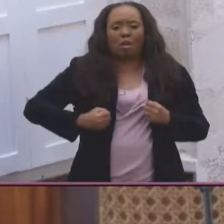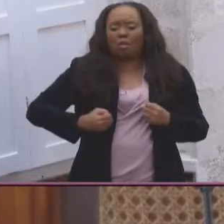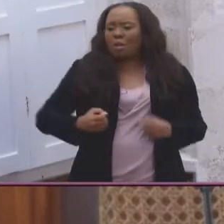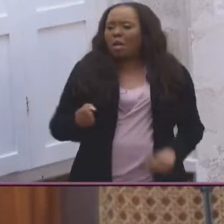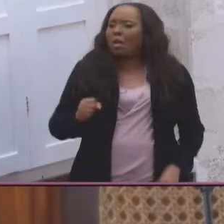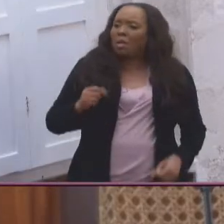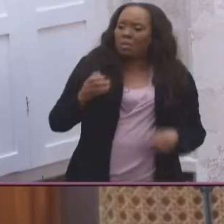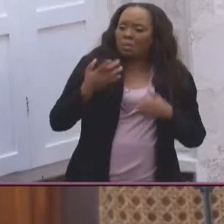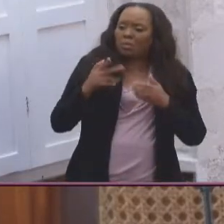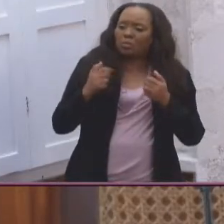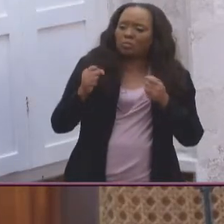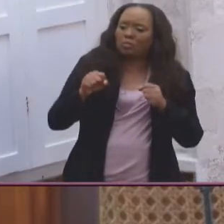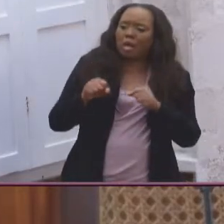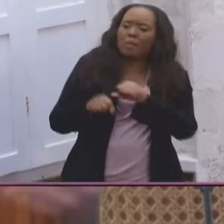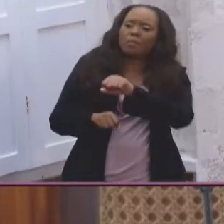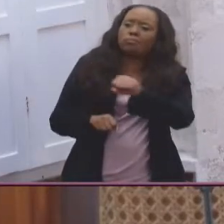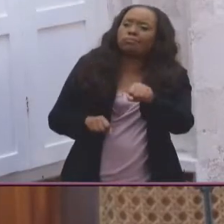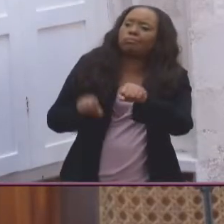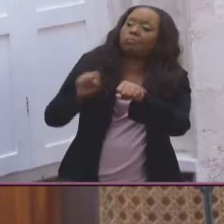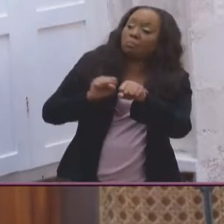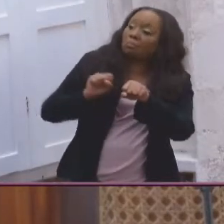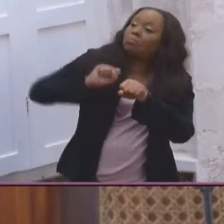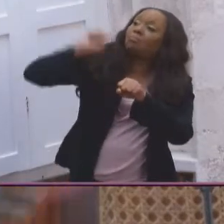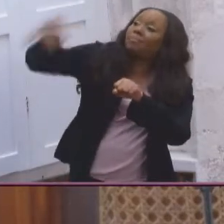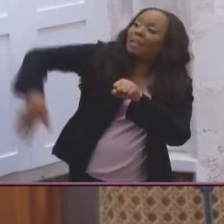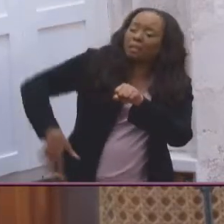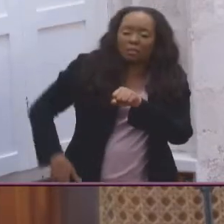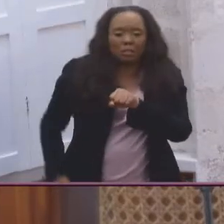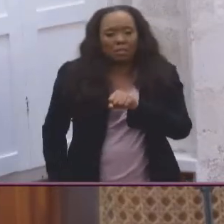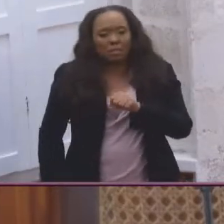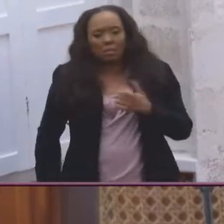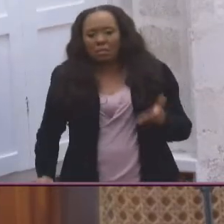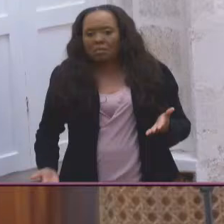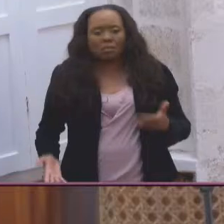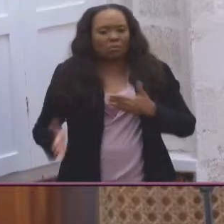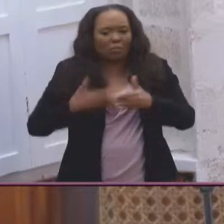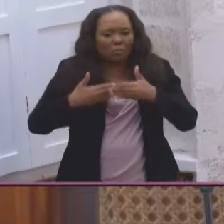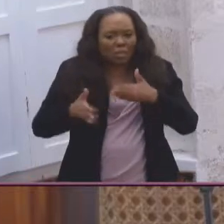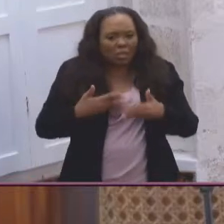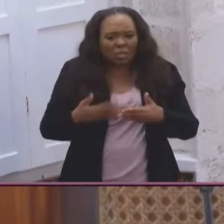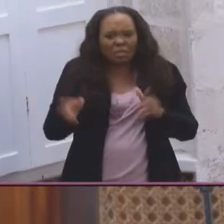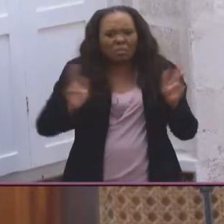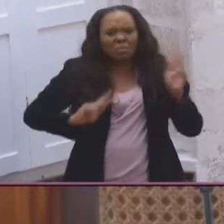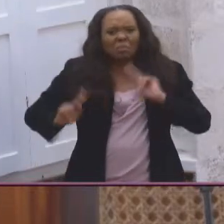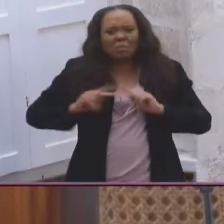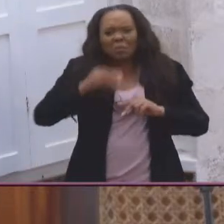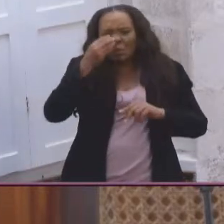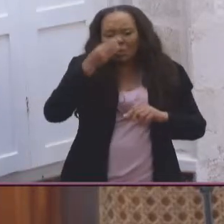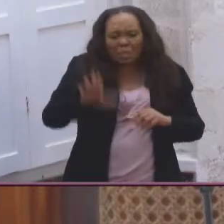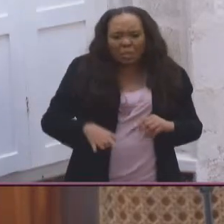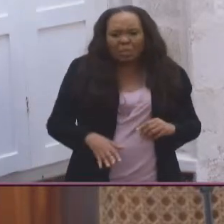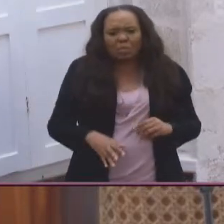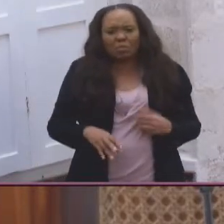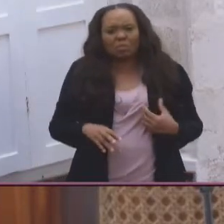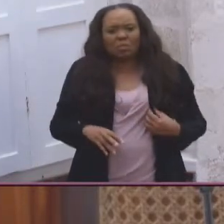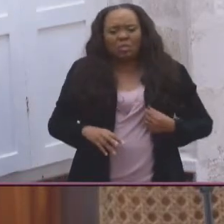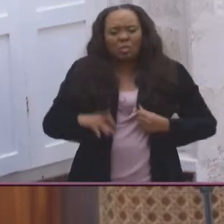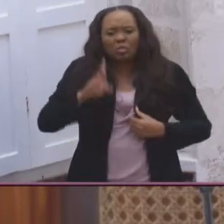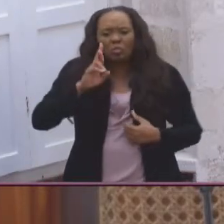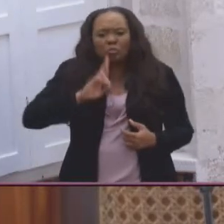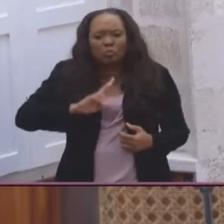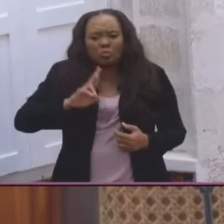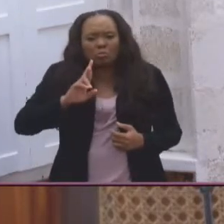being thrown out of the windows into the communities or wherever they're passing, from fast food